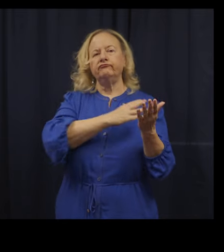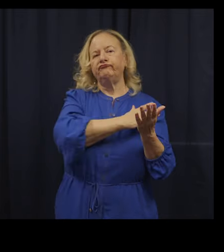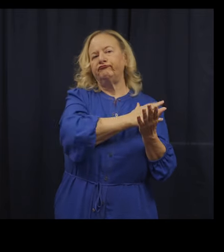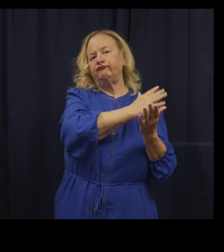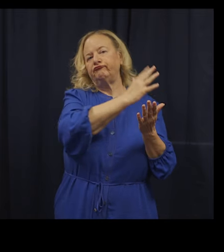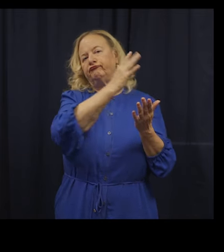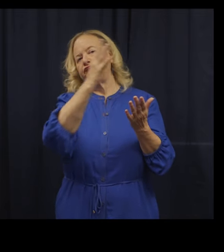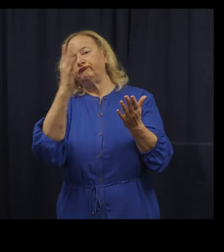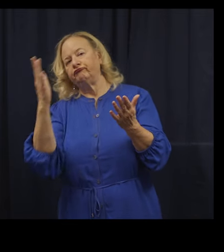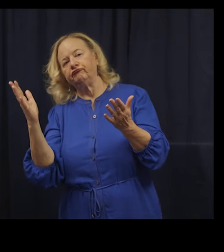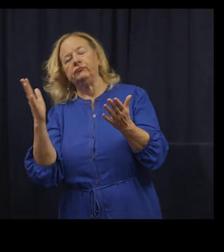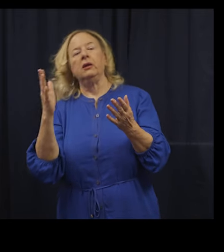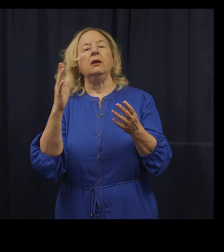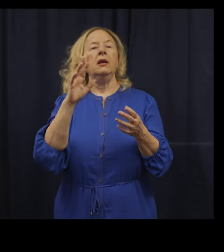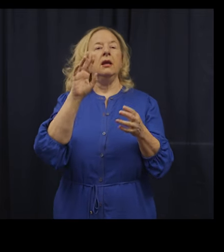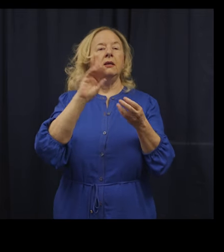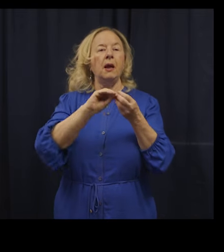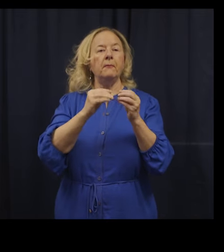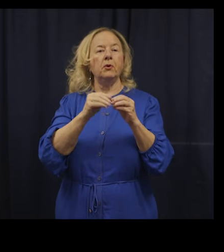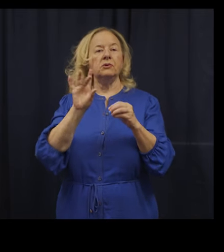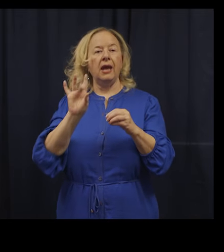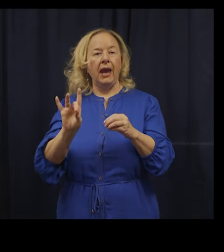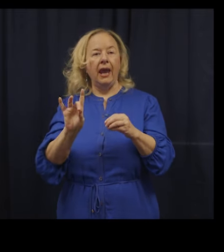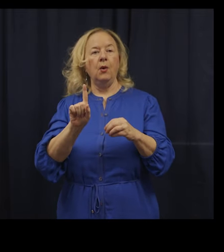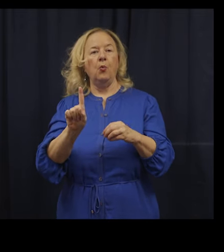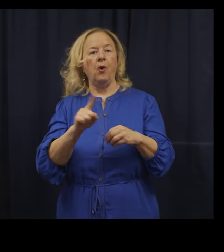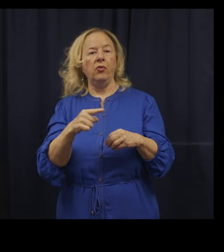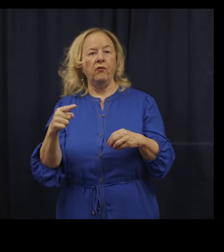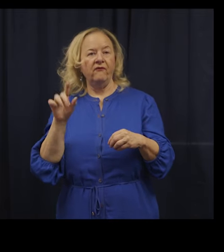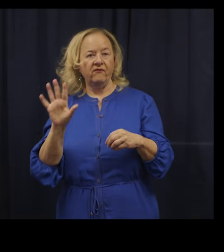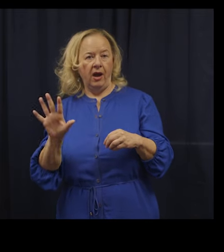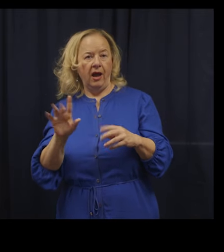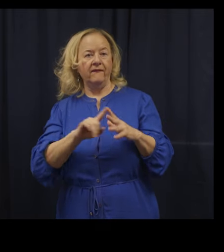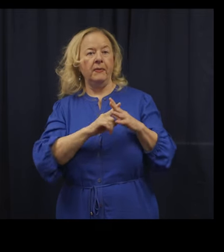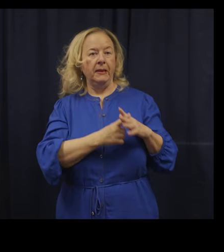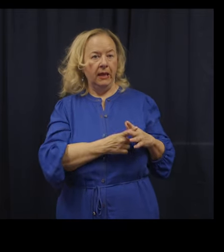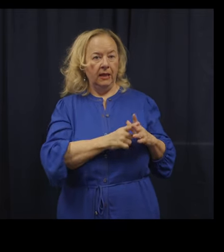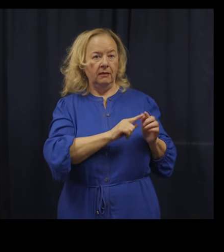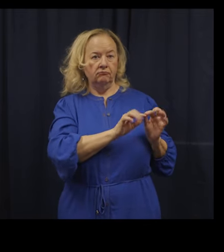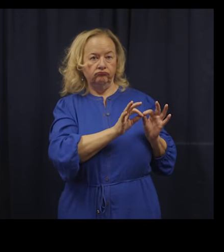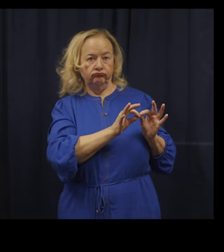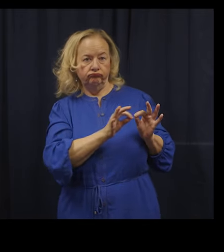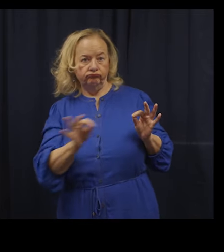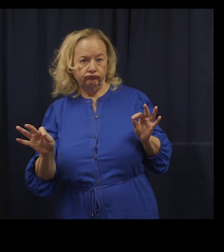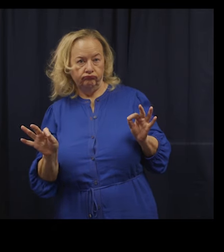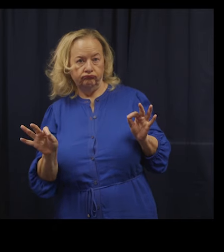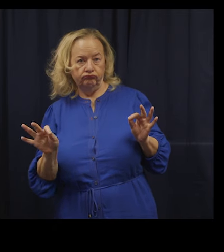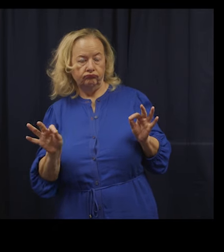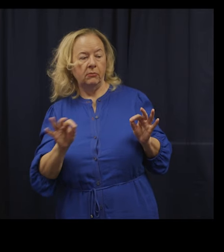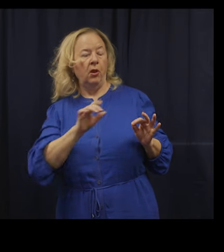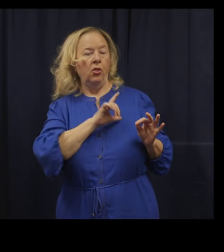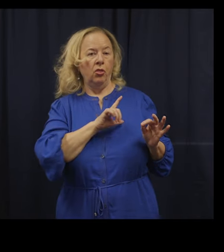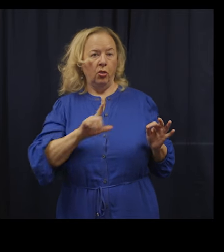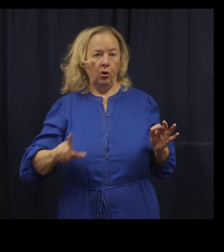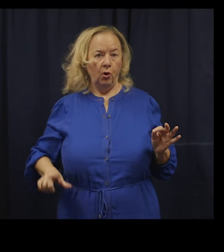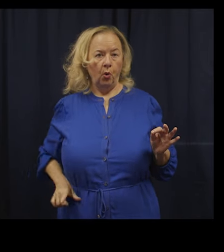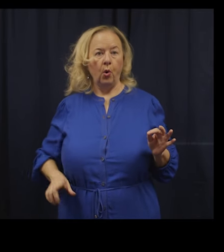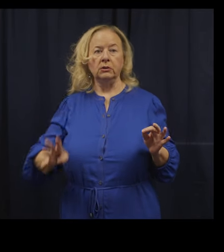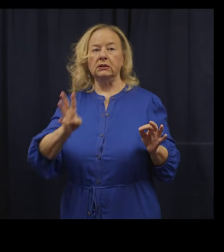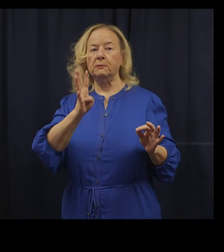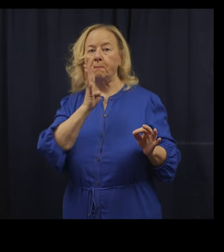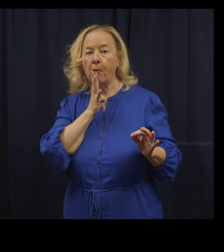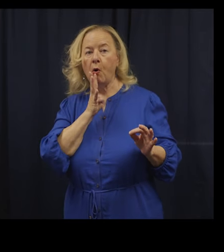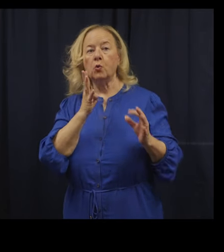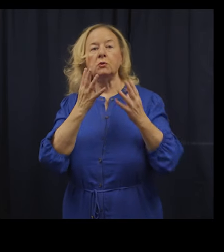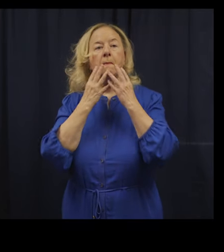Numbers 8, verse 1 through 5, this is the beginning. It says, now the Lord spoke to